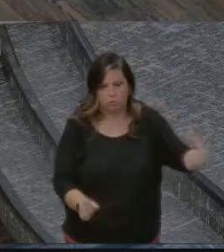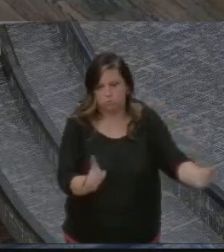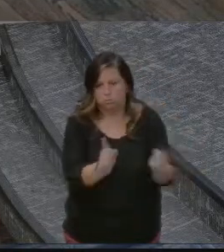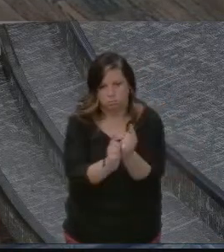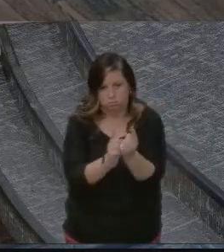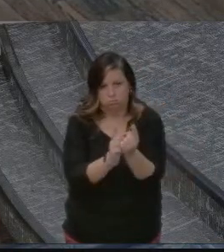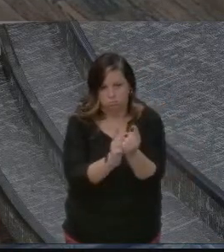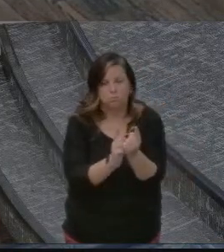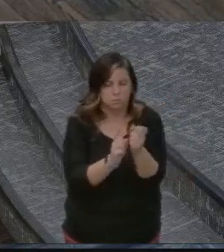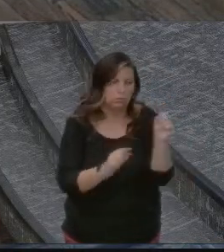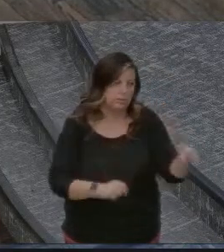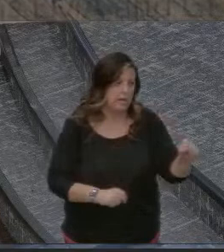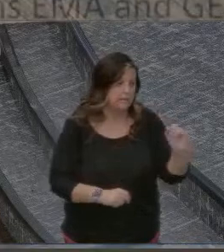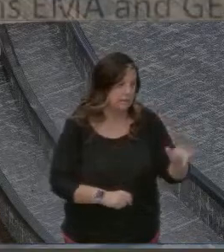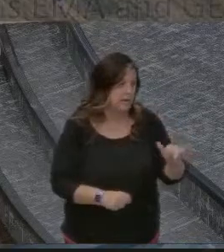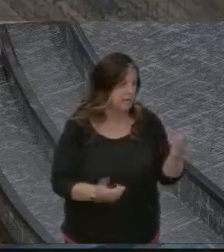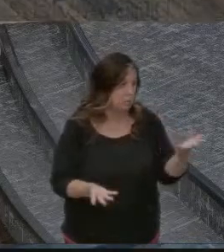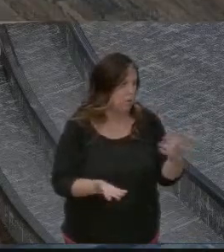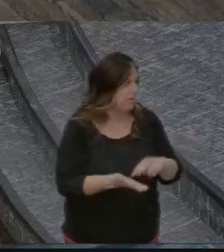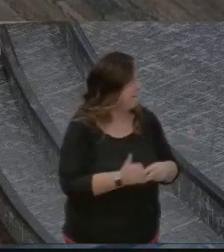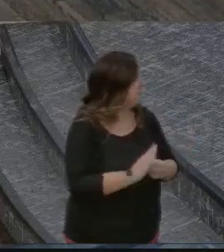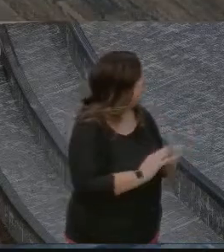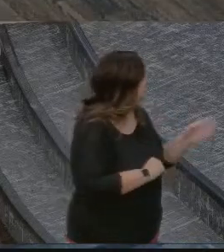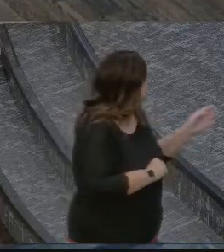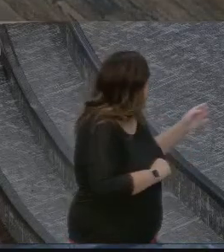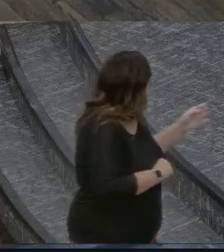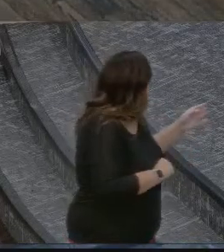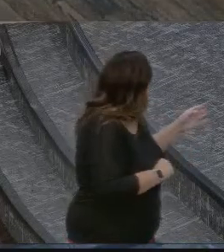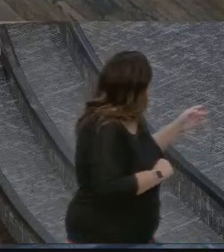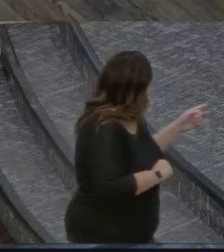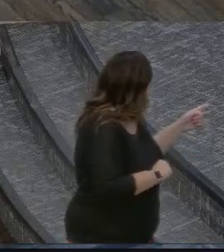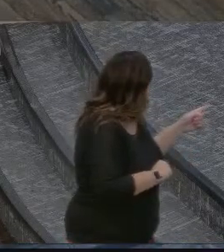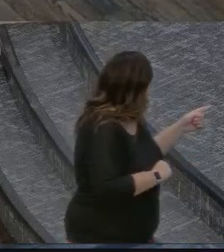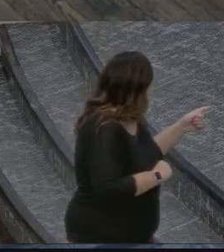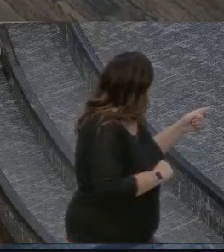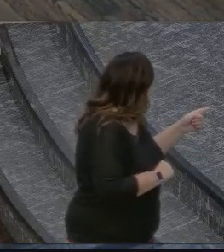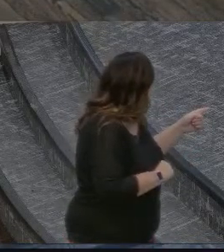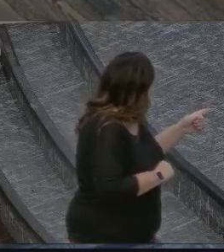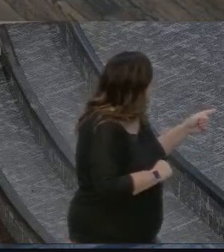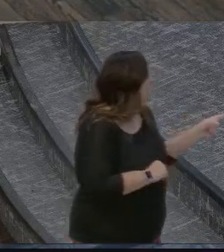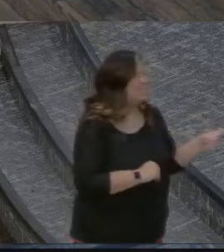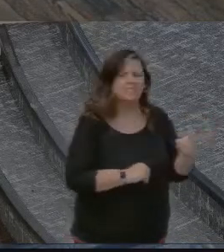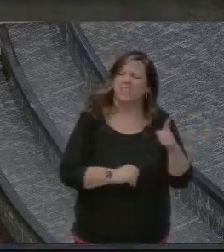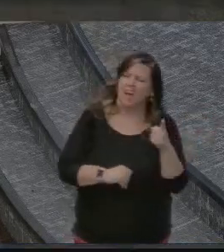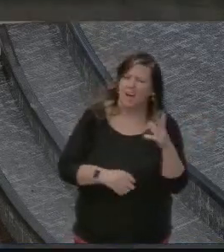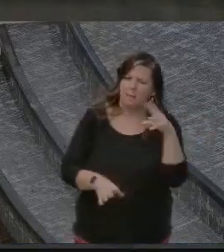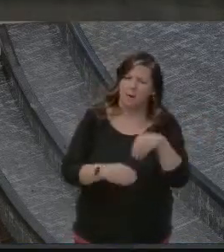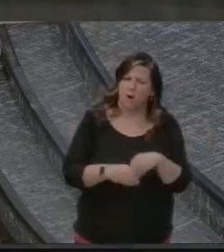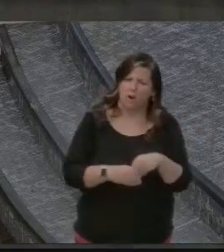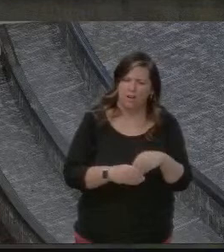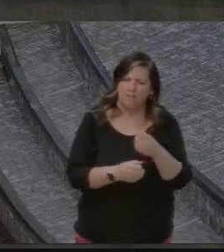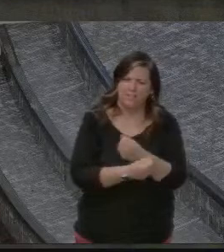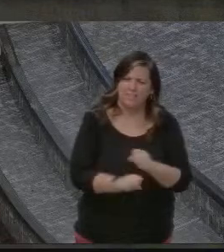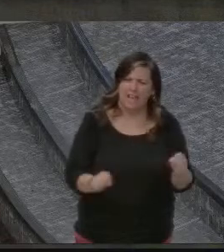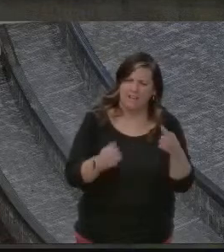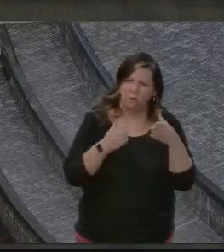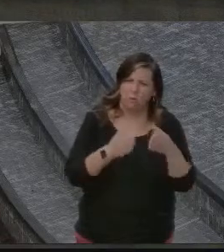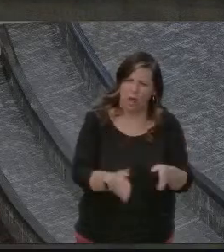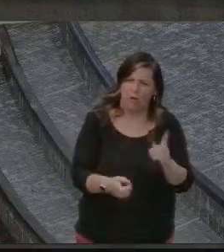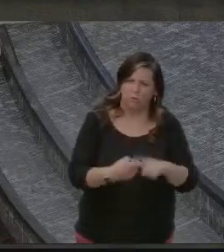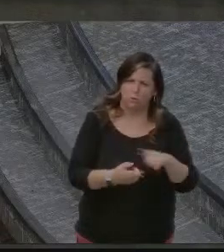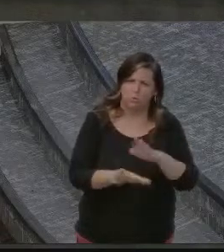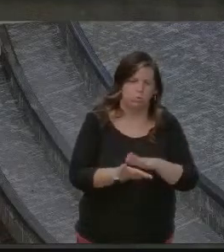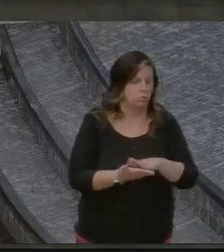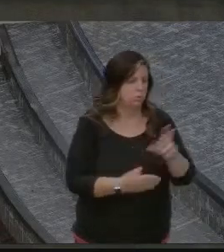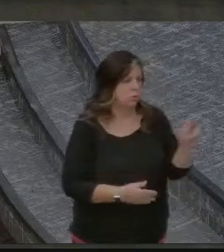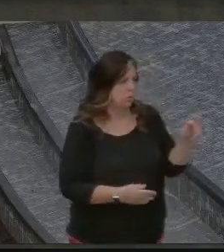what that means. So obviously, Safe routes to school? ma'am. Is that a part of safe routes to school? No, ma'am, it's That's not. something different? It is.